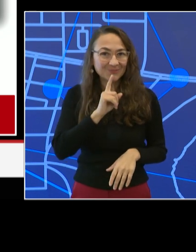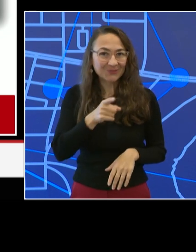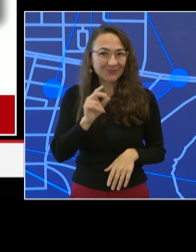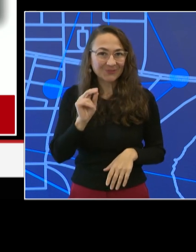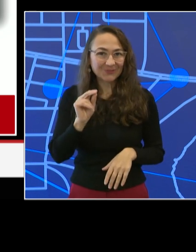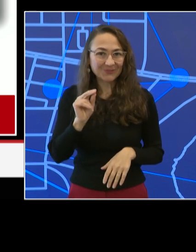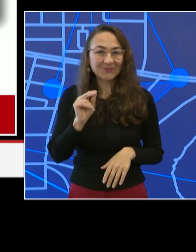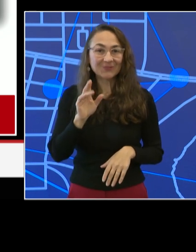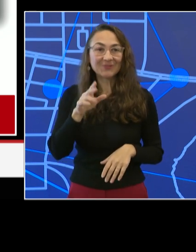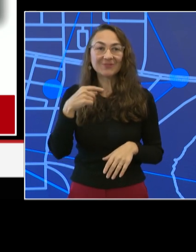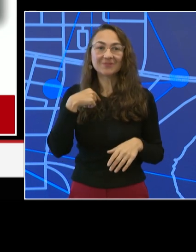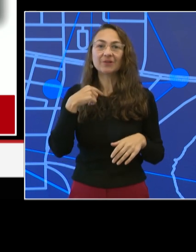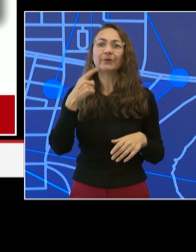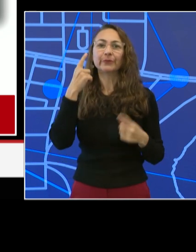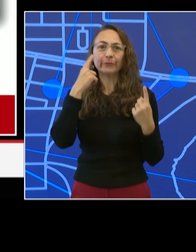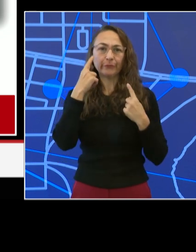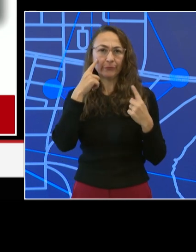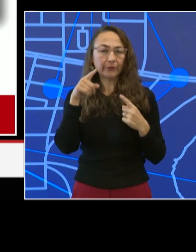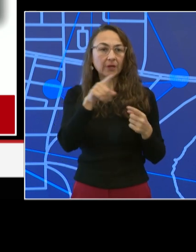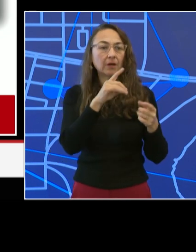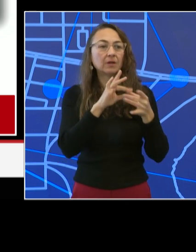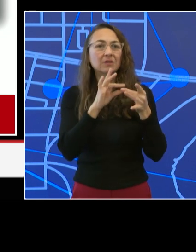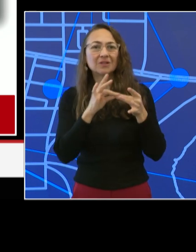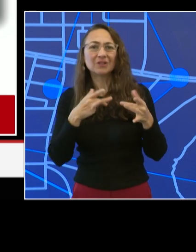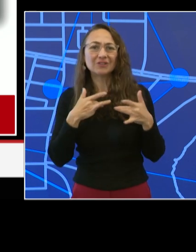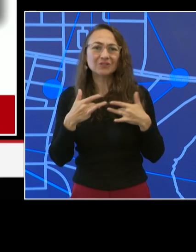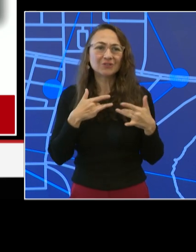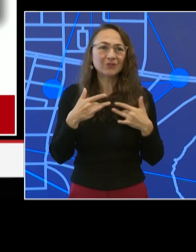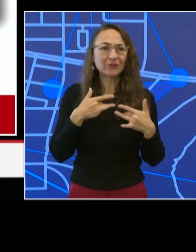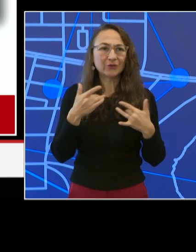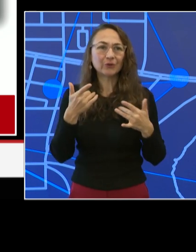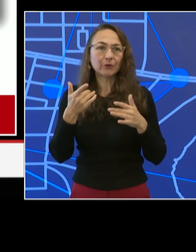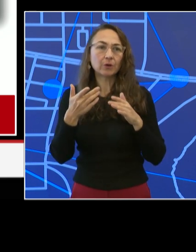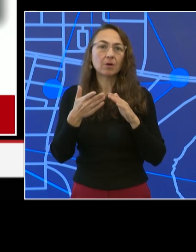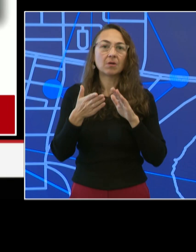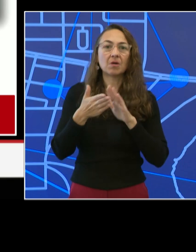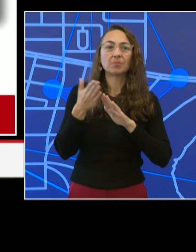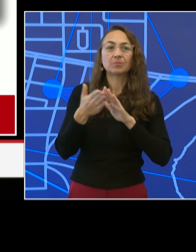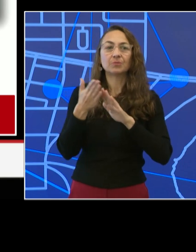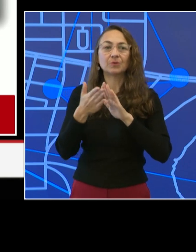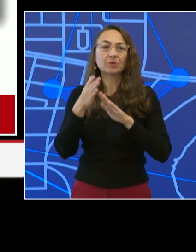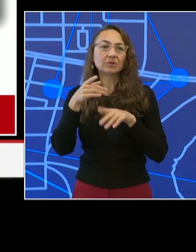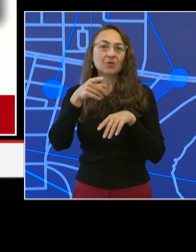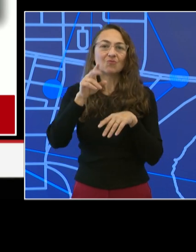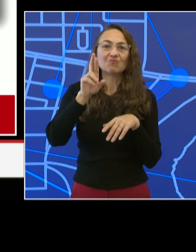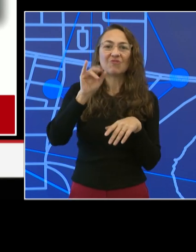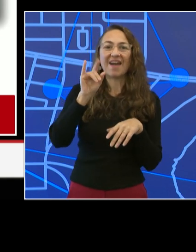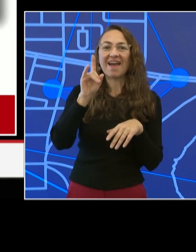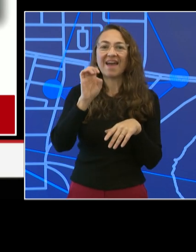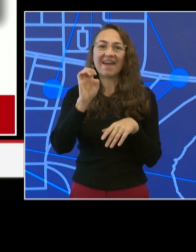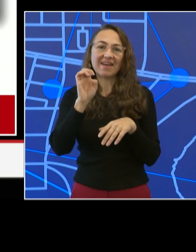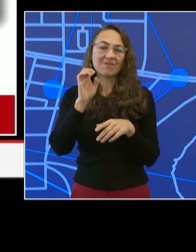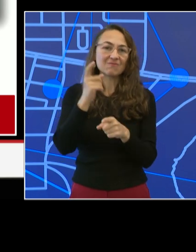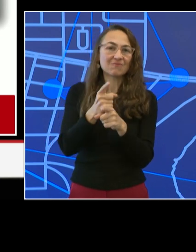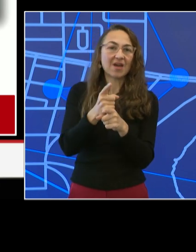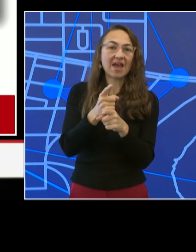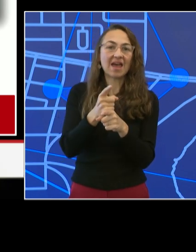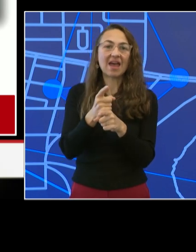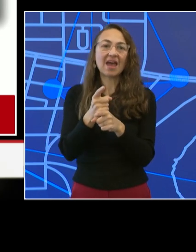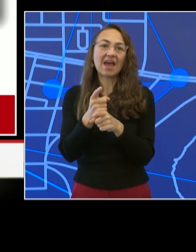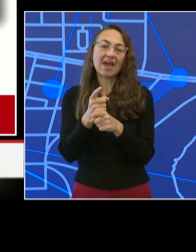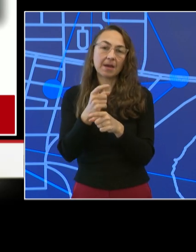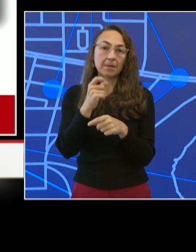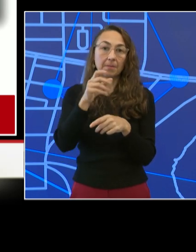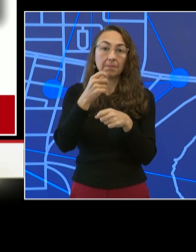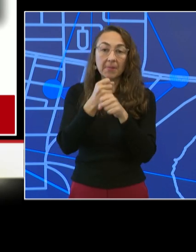concerns, we launched Operation Ride Right in June to educate the community about DC laws related to motor-driven cycle